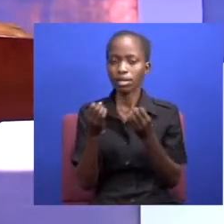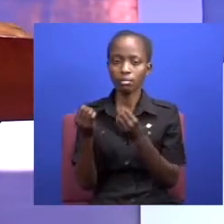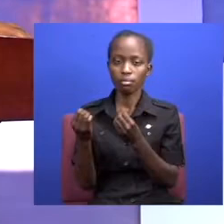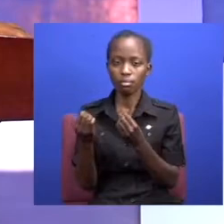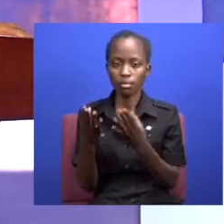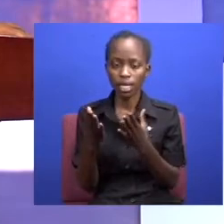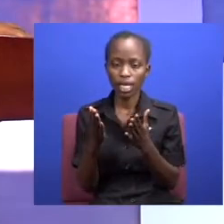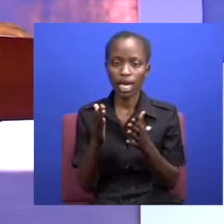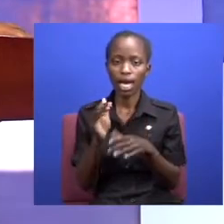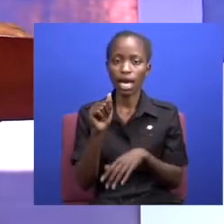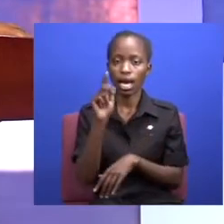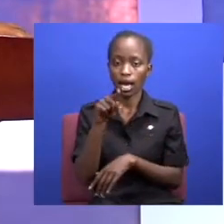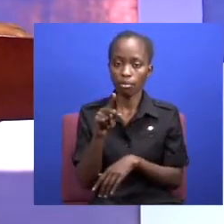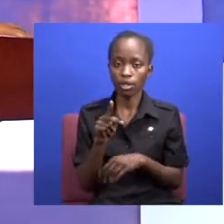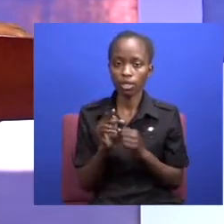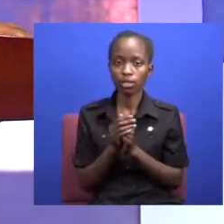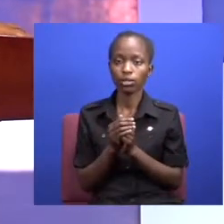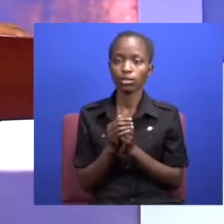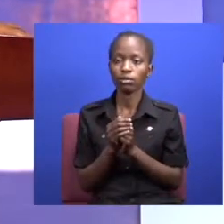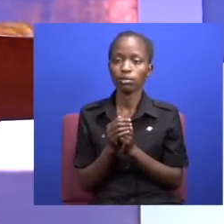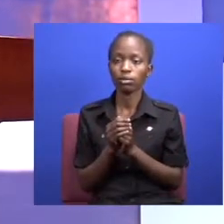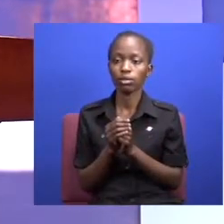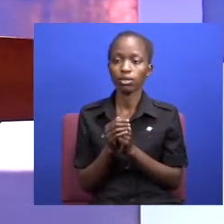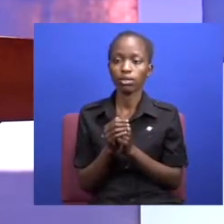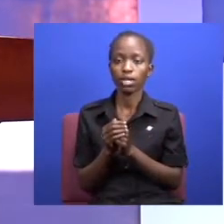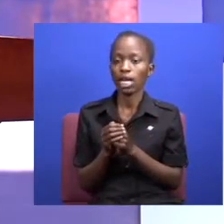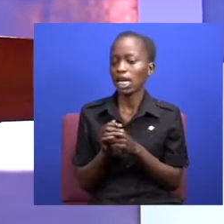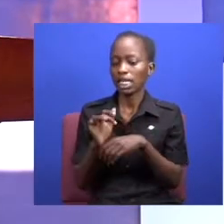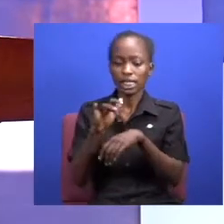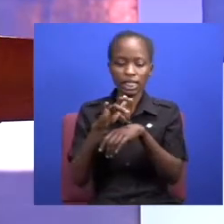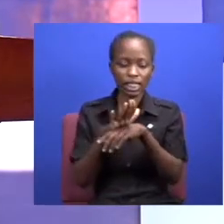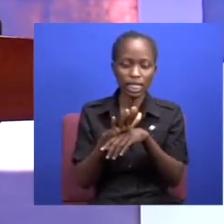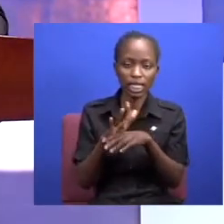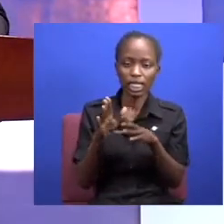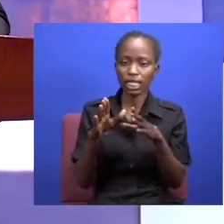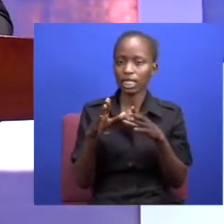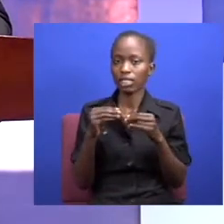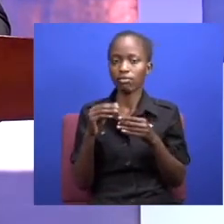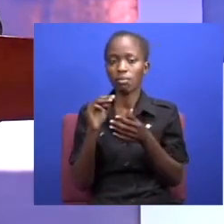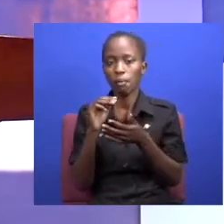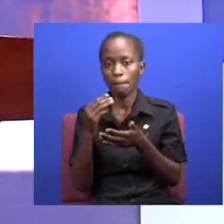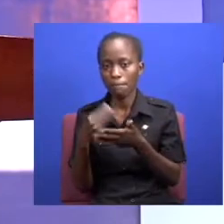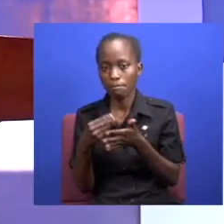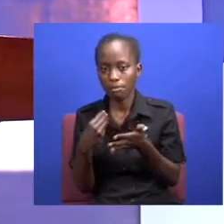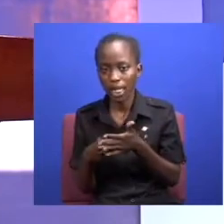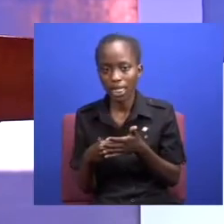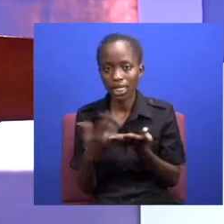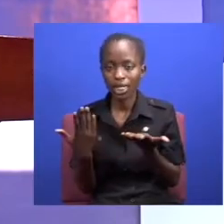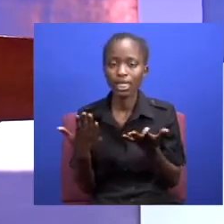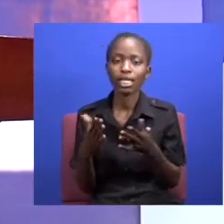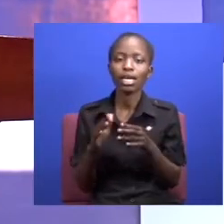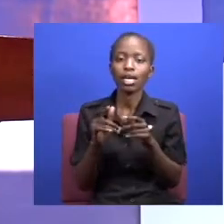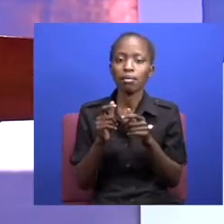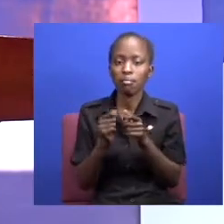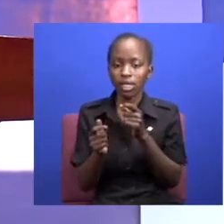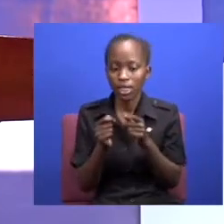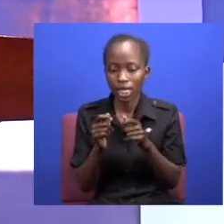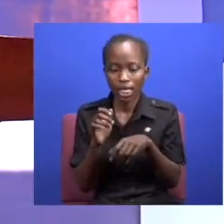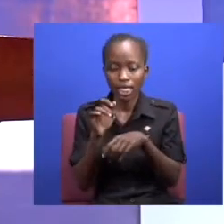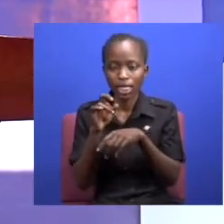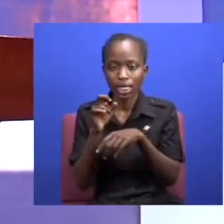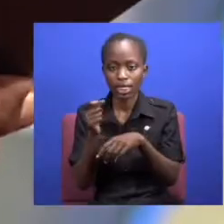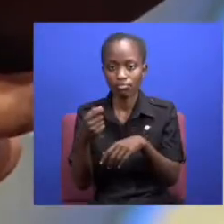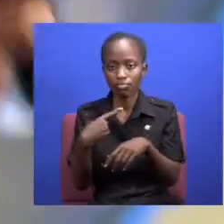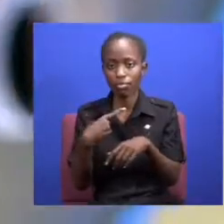of great applications, and I really appreciate it. I can send and receive money on my phone. I can send messages and receive